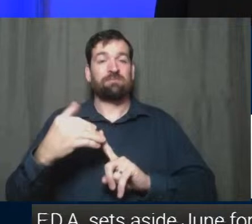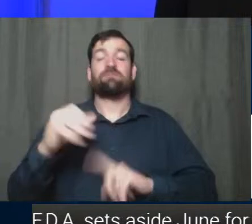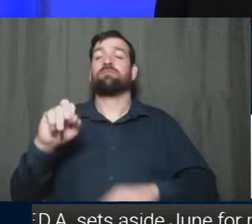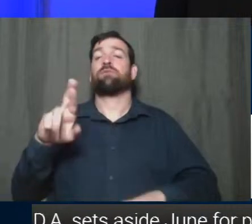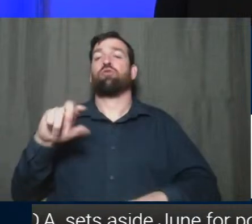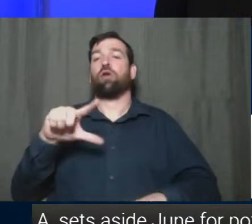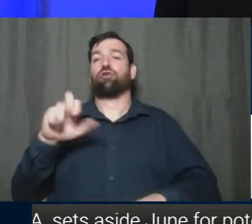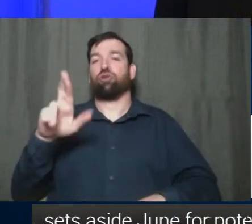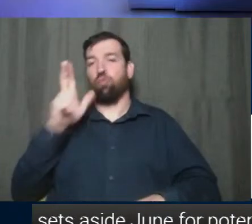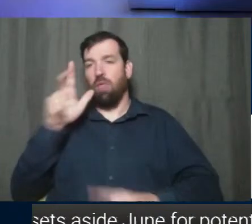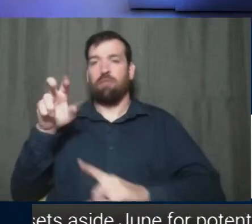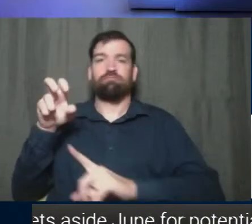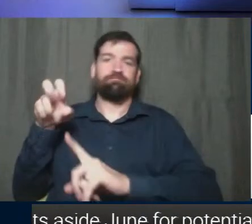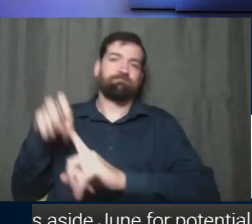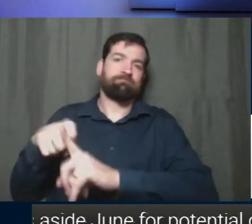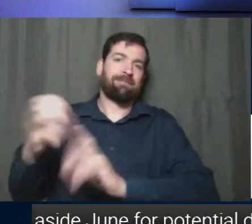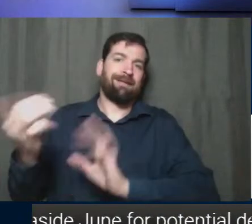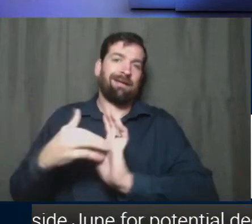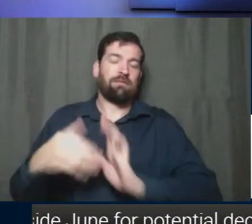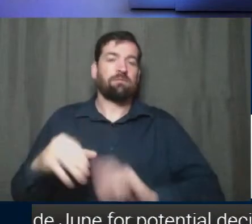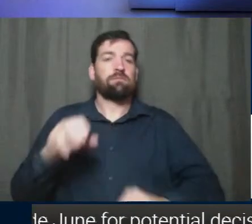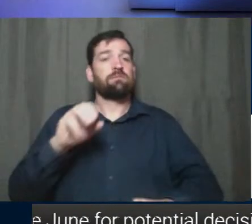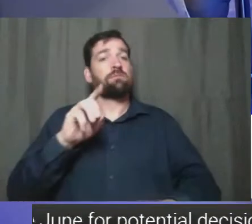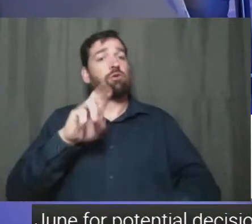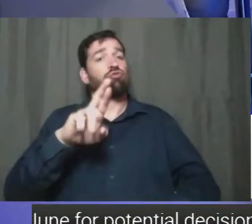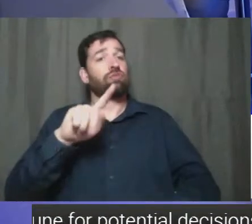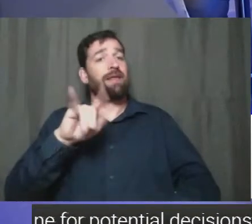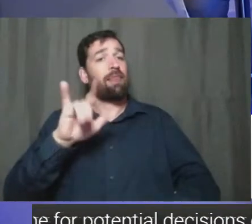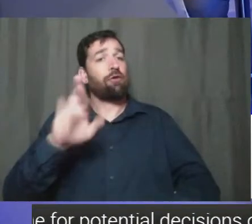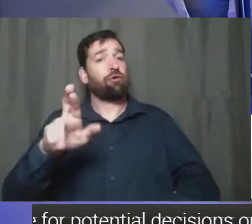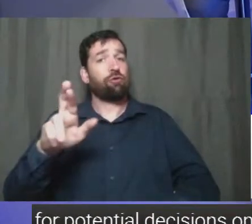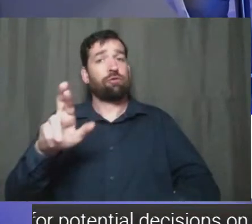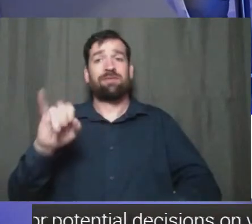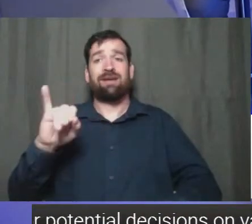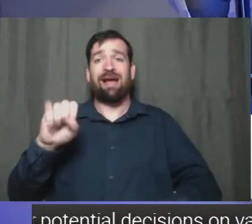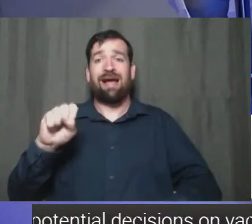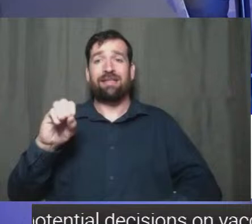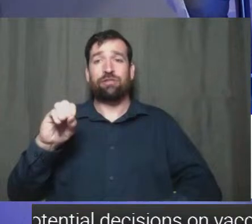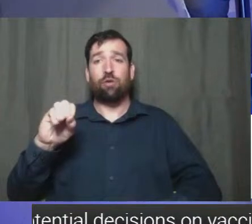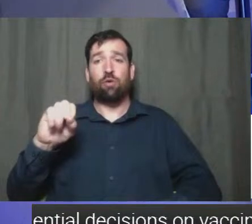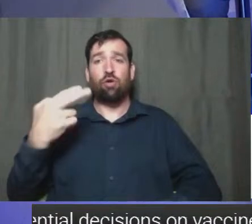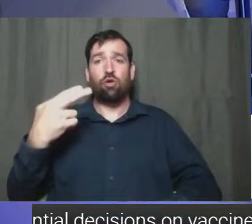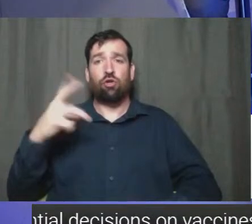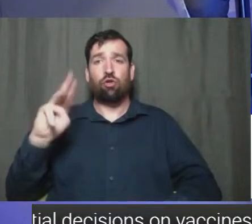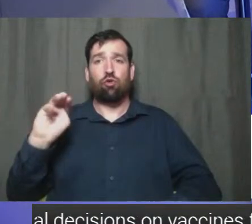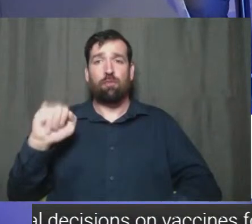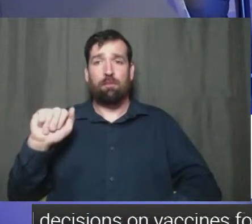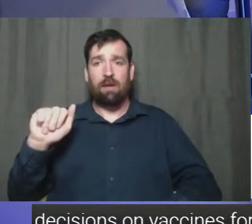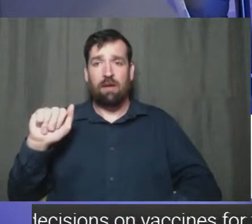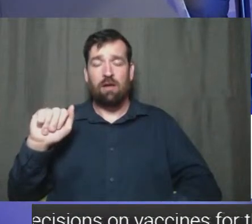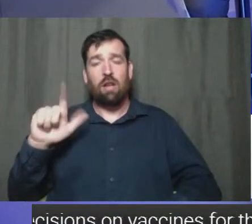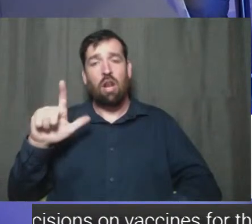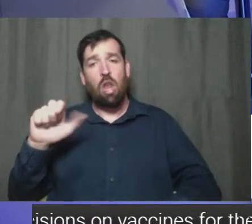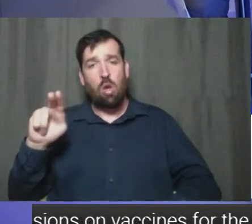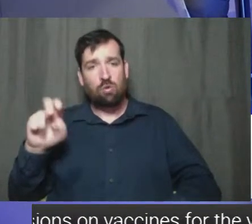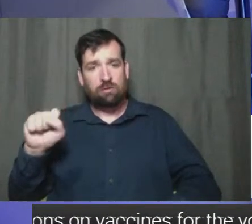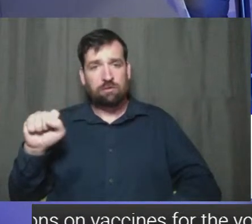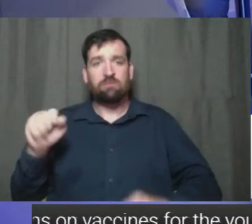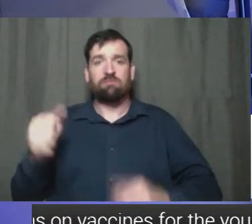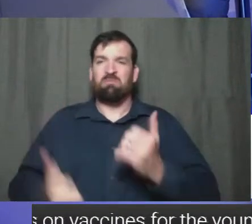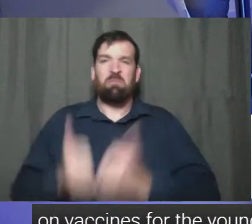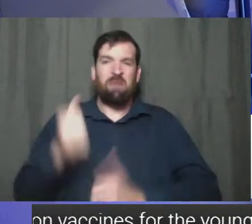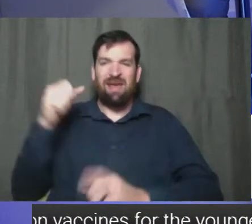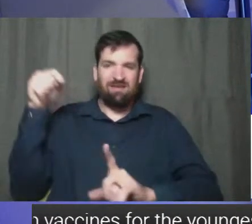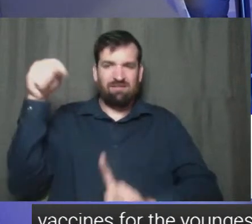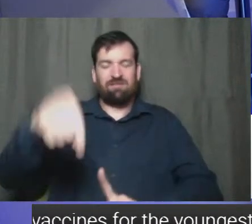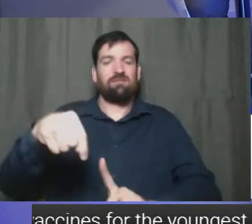just a few moments. Dr. Taylor, though, a recent study found that isohumalones, did I say that right? Yes. Isohumalones, that's the main compound responsible